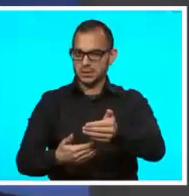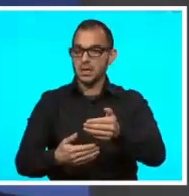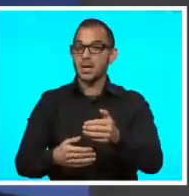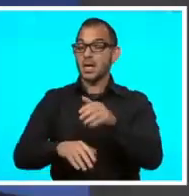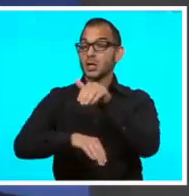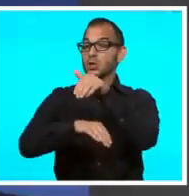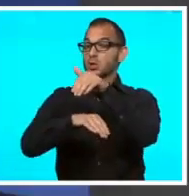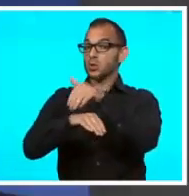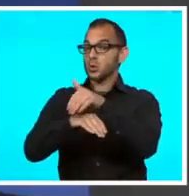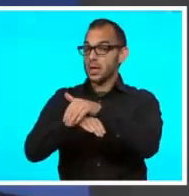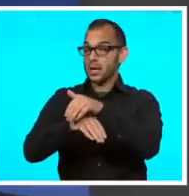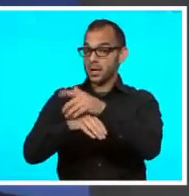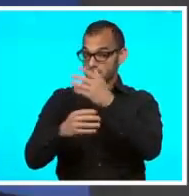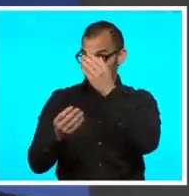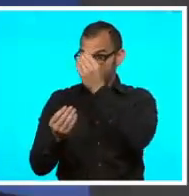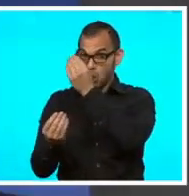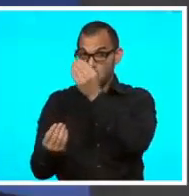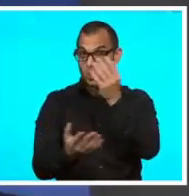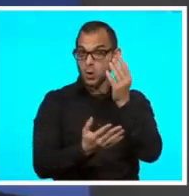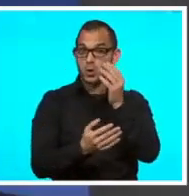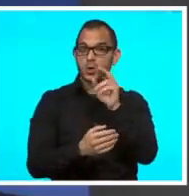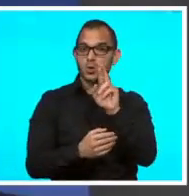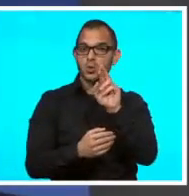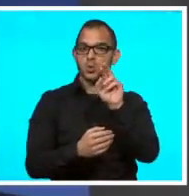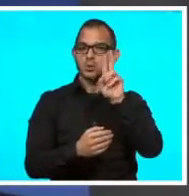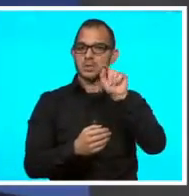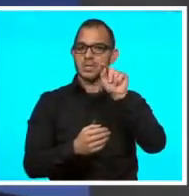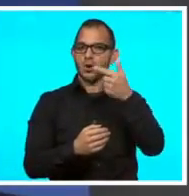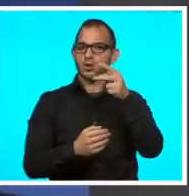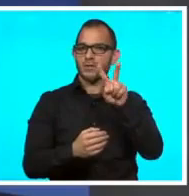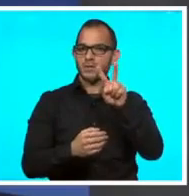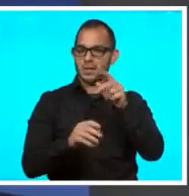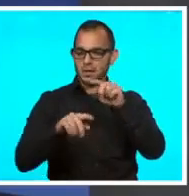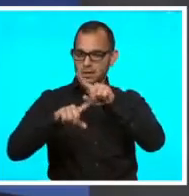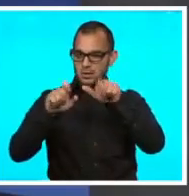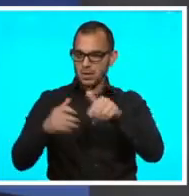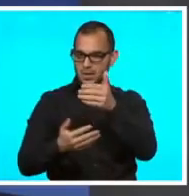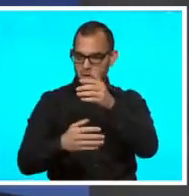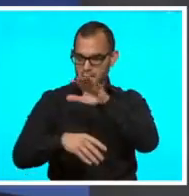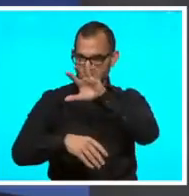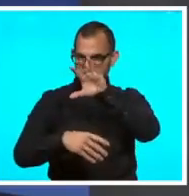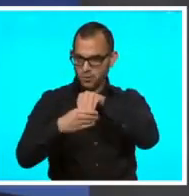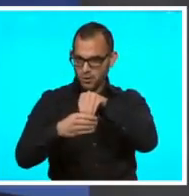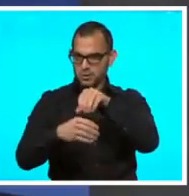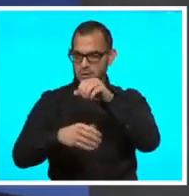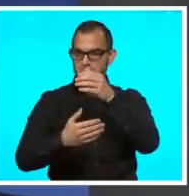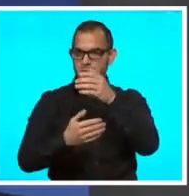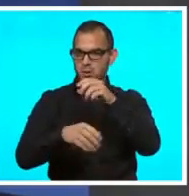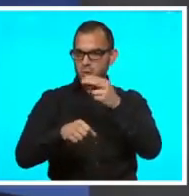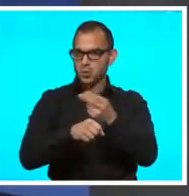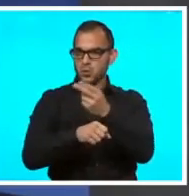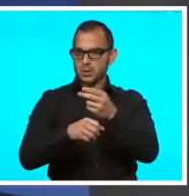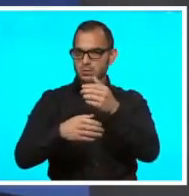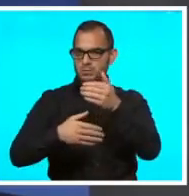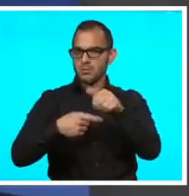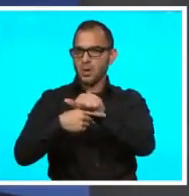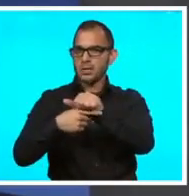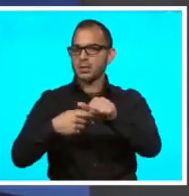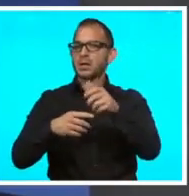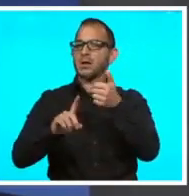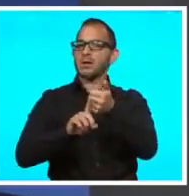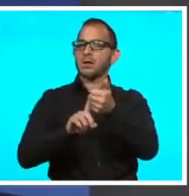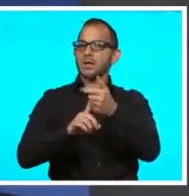Well, tonight we're learning that UTRGV handles their testing and also those results here in the Valley. Channel 5's Marisol